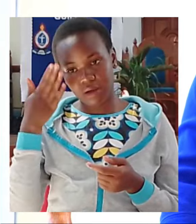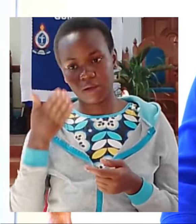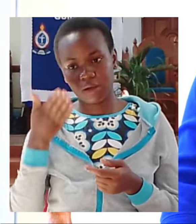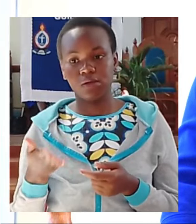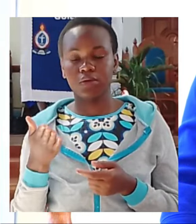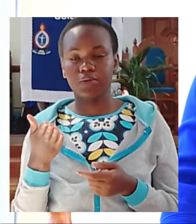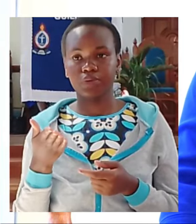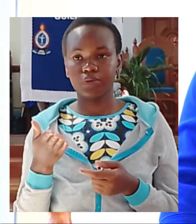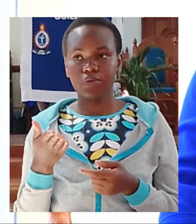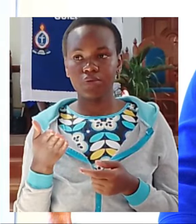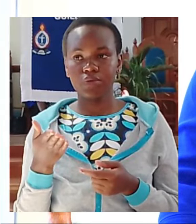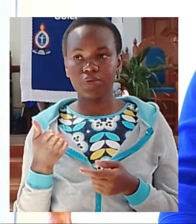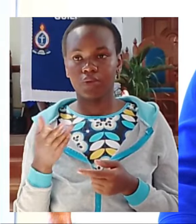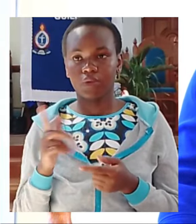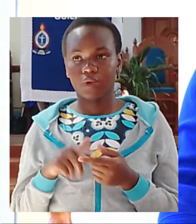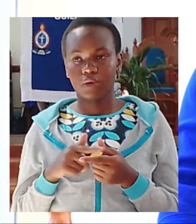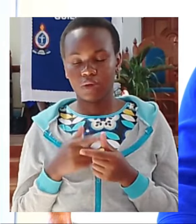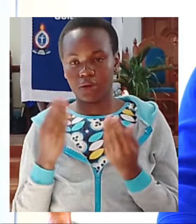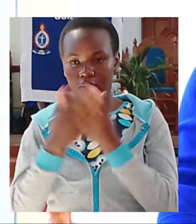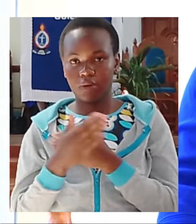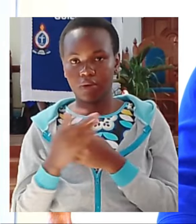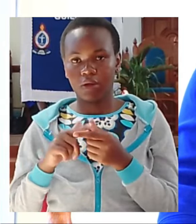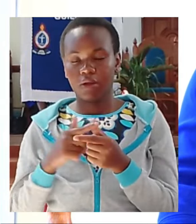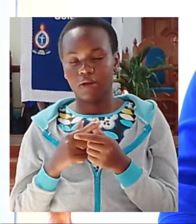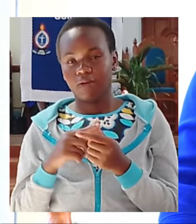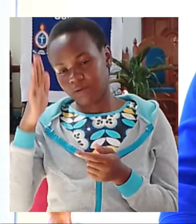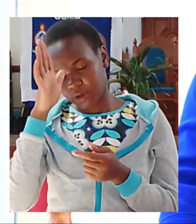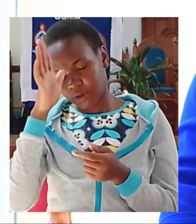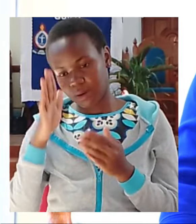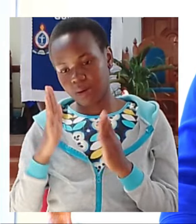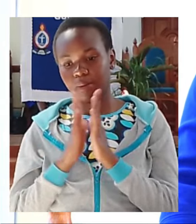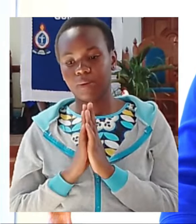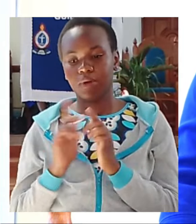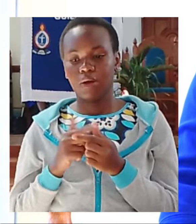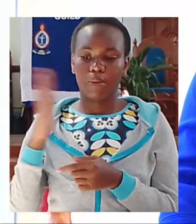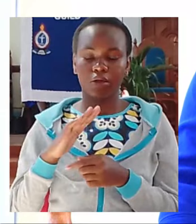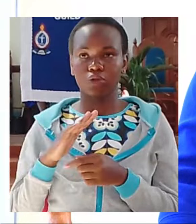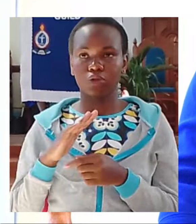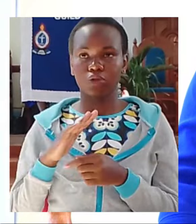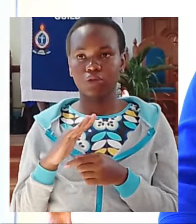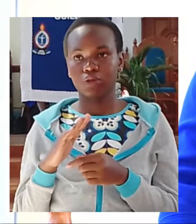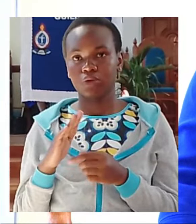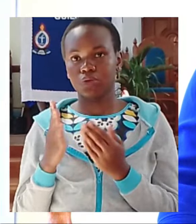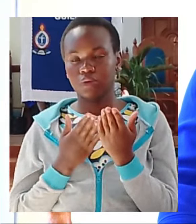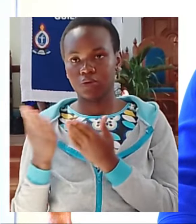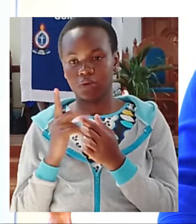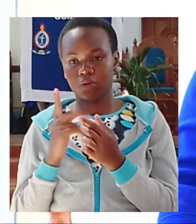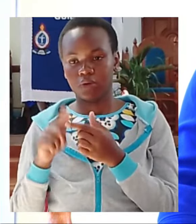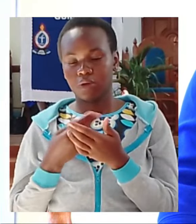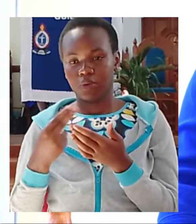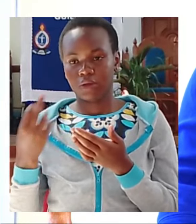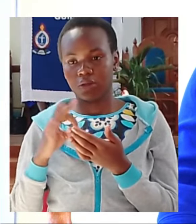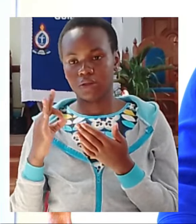hewn and which we were dug. Father, how we pray that you may bring us back to yourself. May your spirit guide